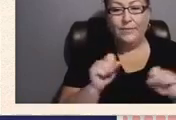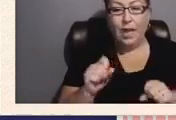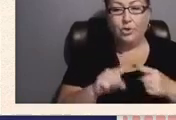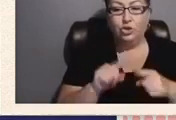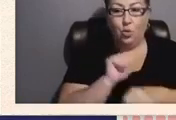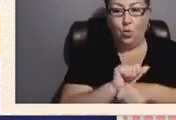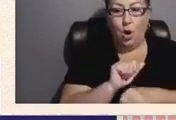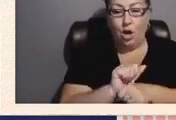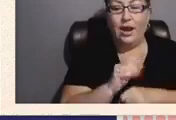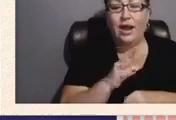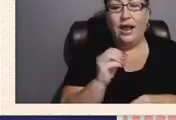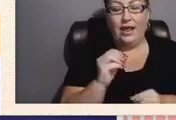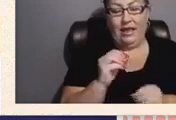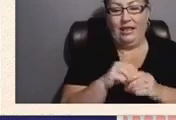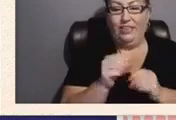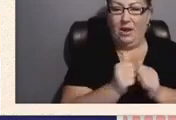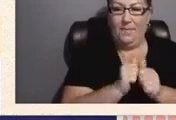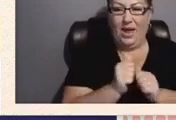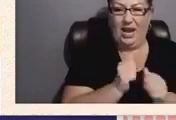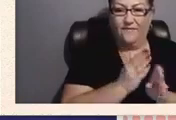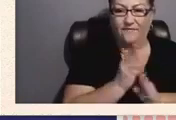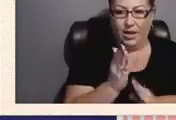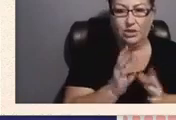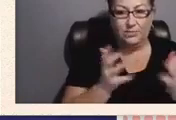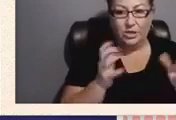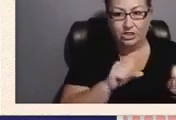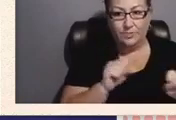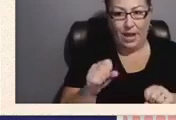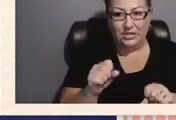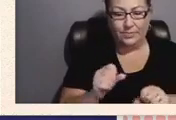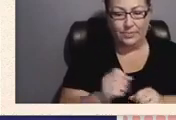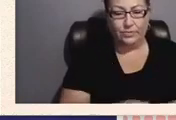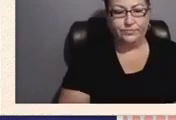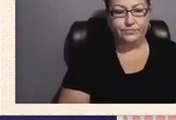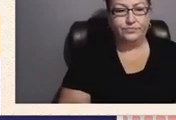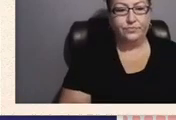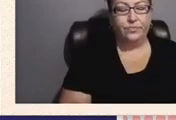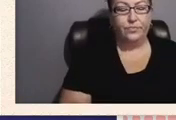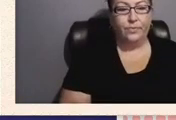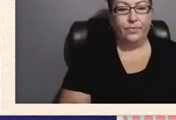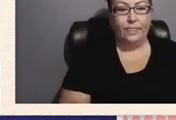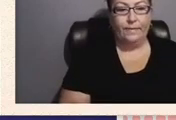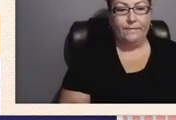in the competitive field as much as possible to the extent that they can do it.